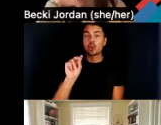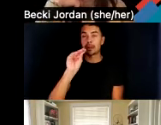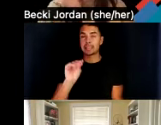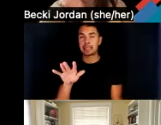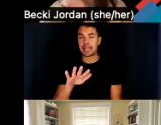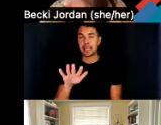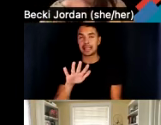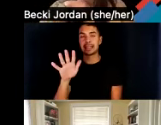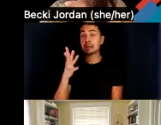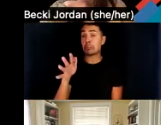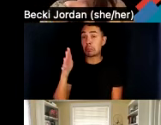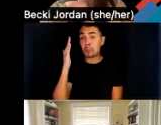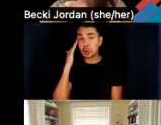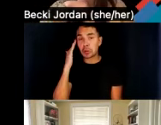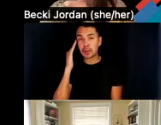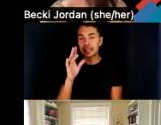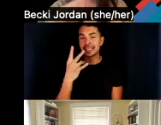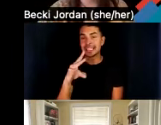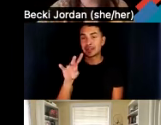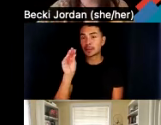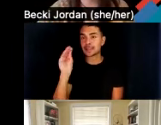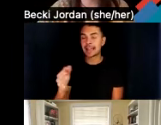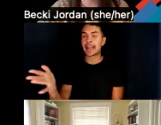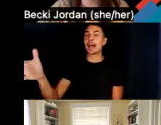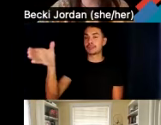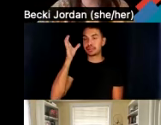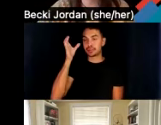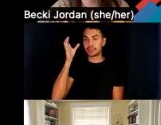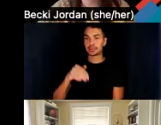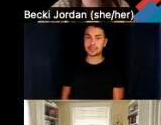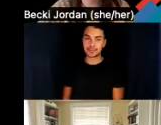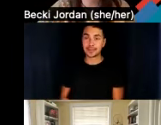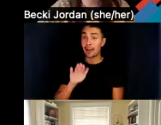somewhat familiar, and 17% very familiar. Awesome.